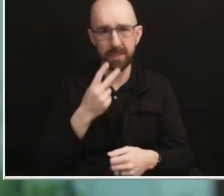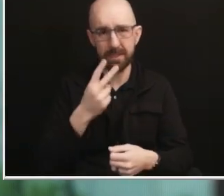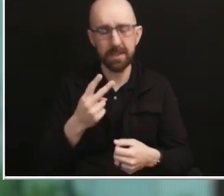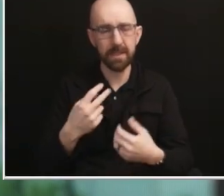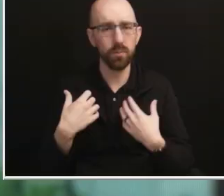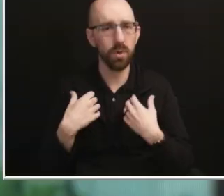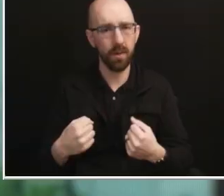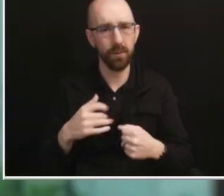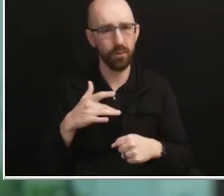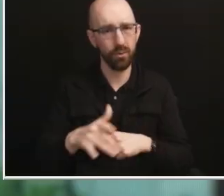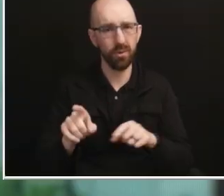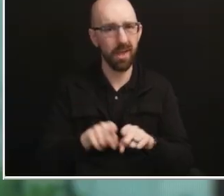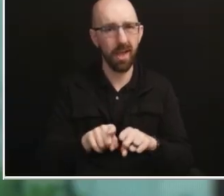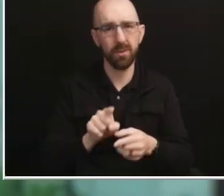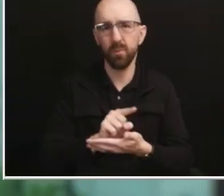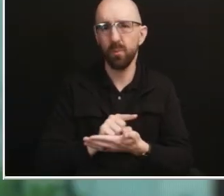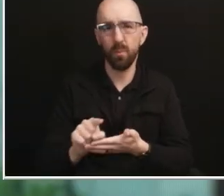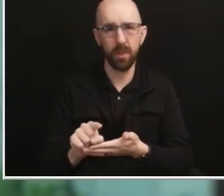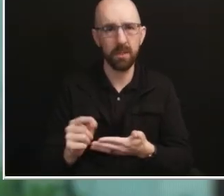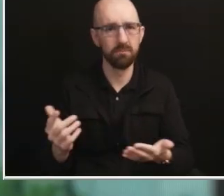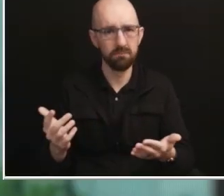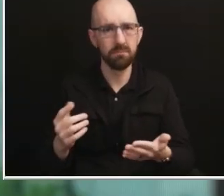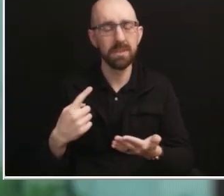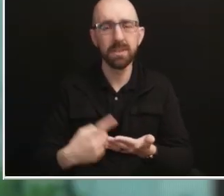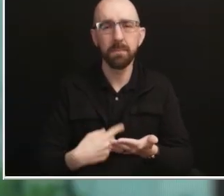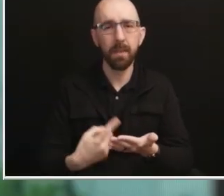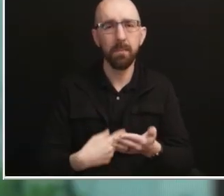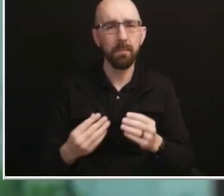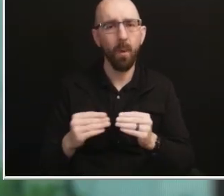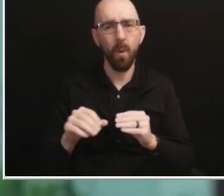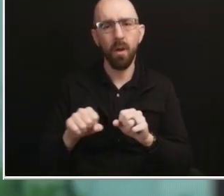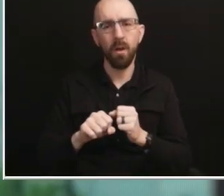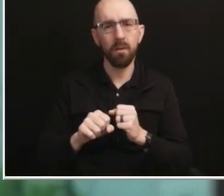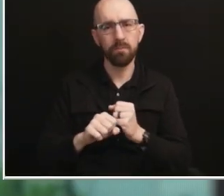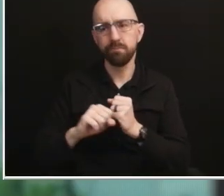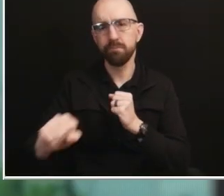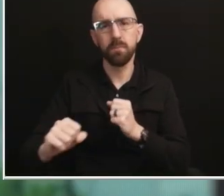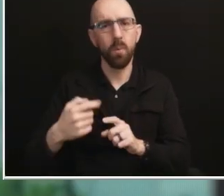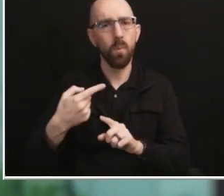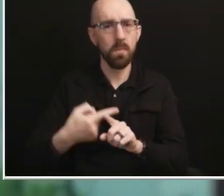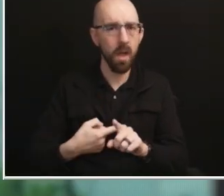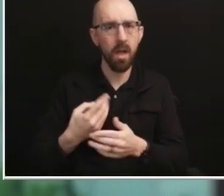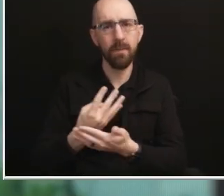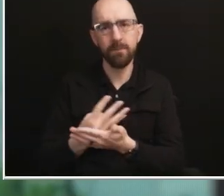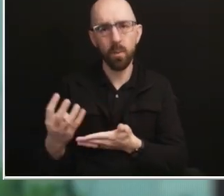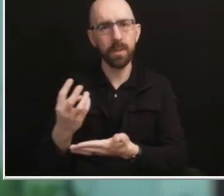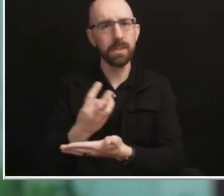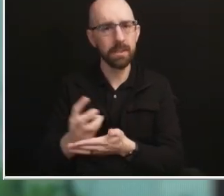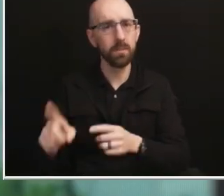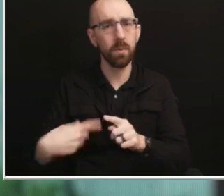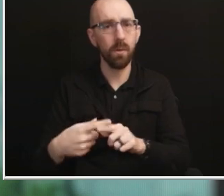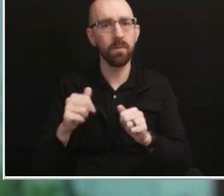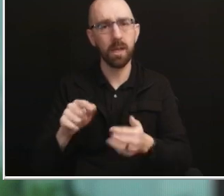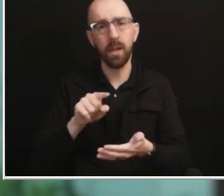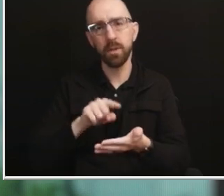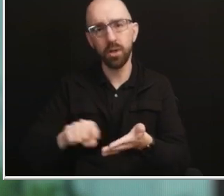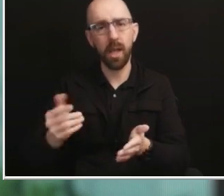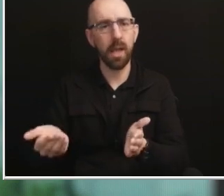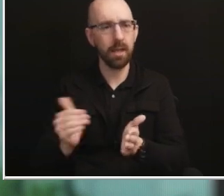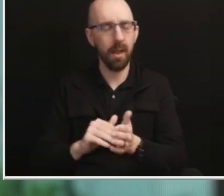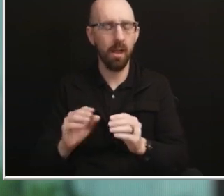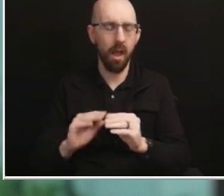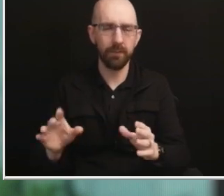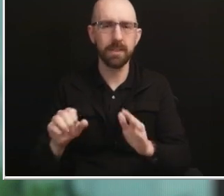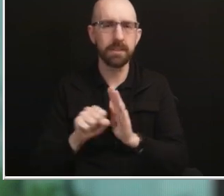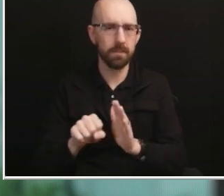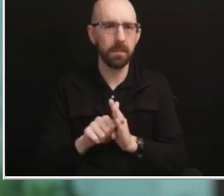as 1 week. Sometimes it's more prolonged, about a month or 4 to 6 weeks is when we can recheck. Obviously, symptoms are going to get better as the